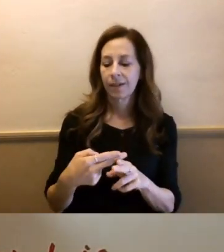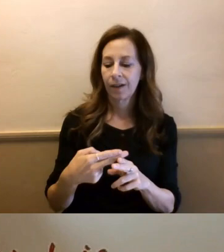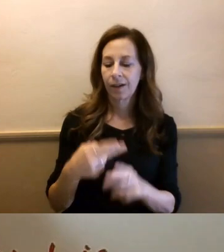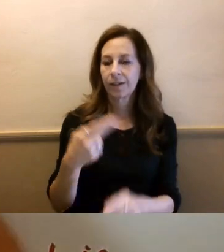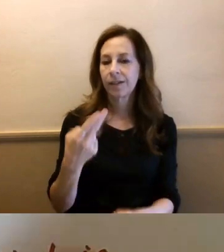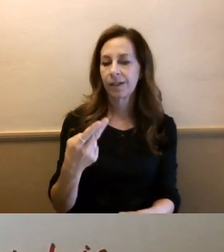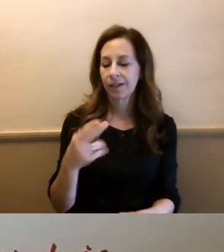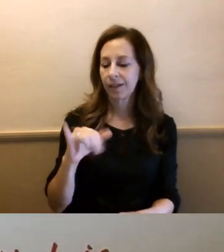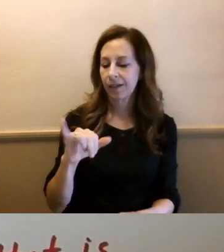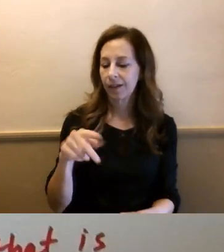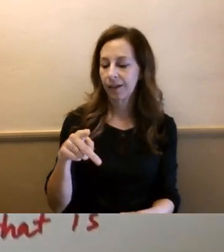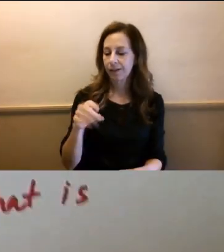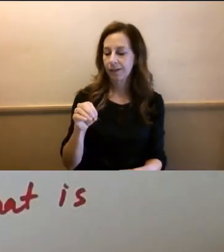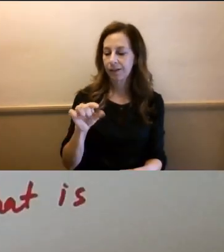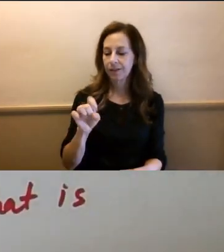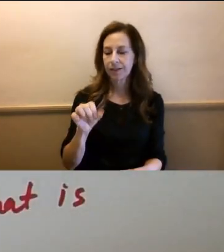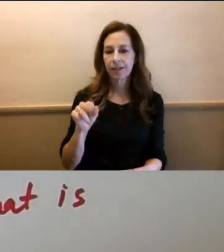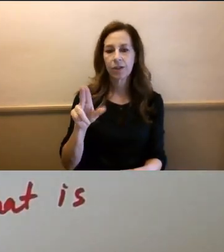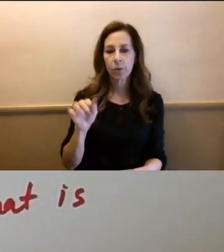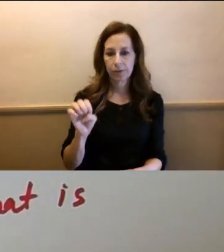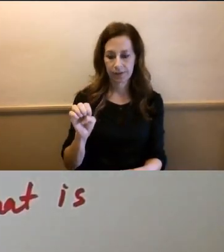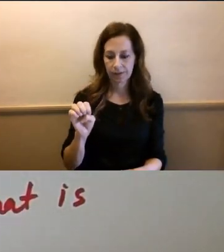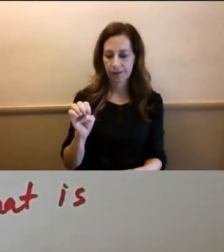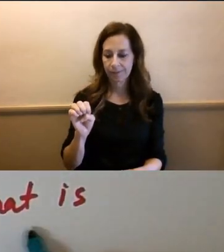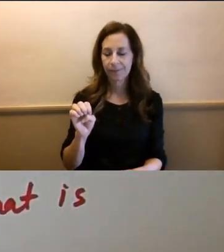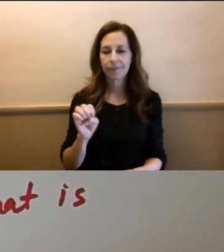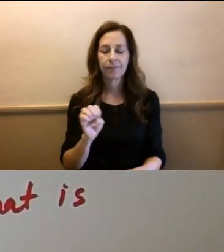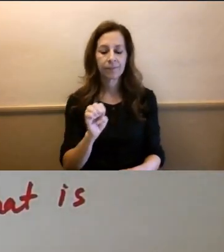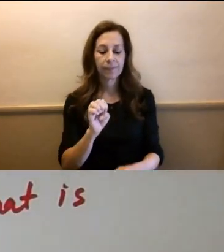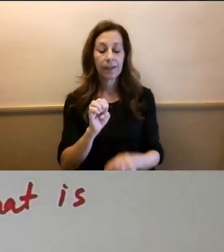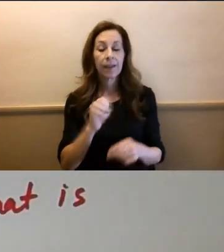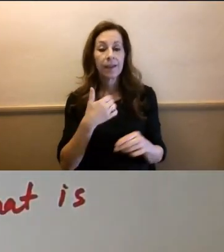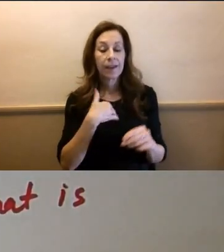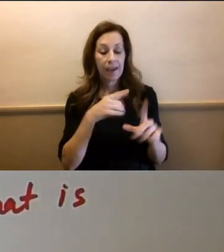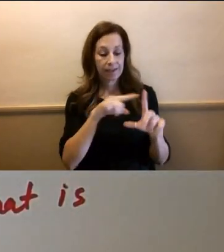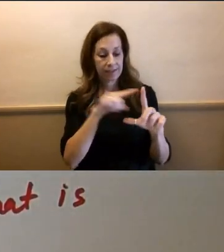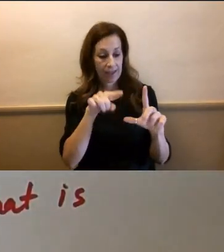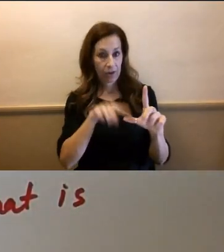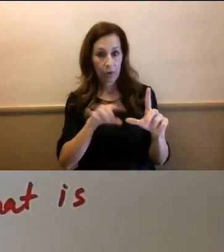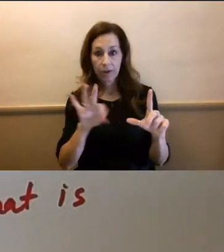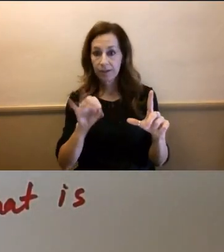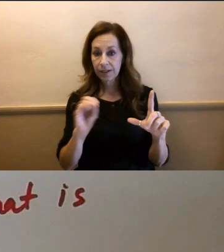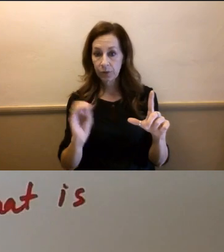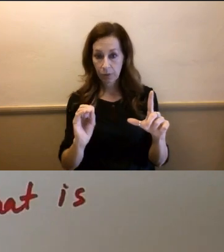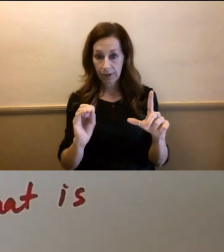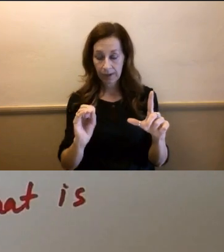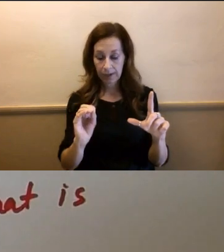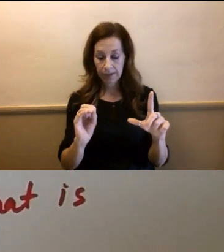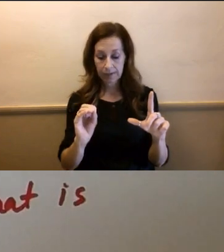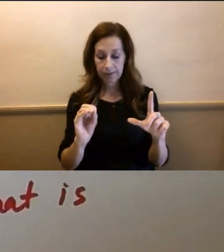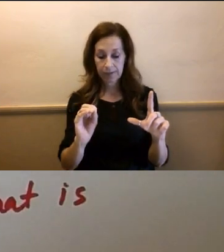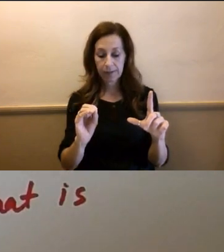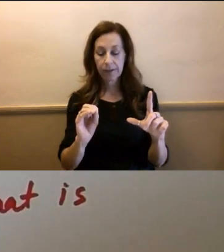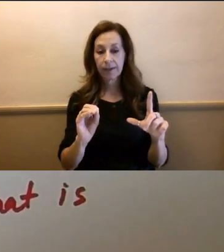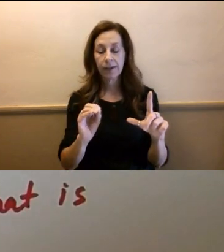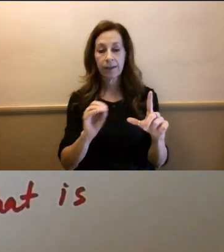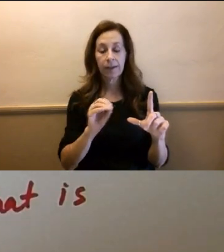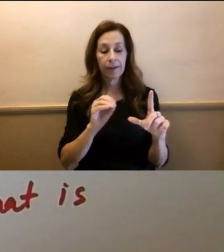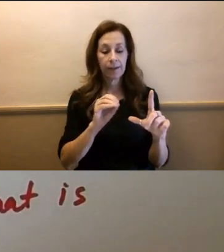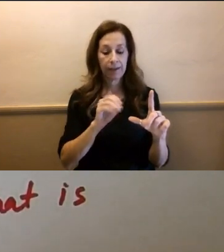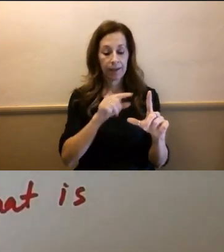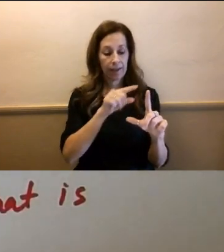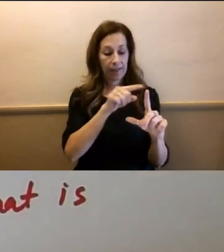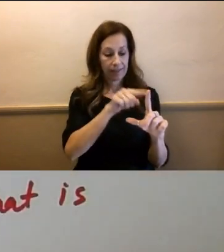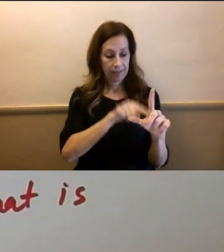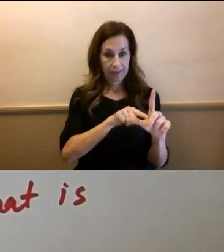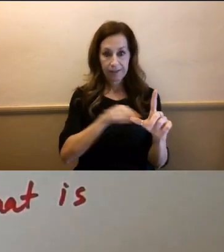called the hypotenuse. So a right triangle has an angle that is 90 degrees. The two sides that make up the right